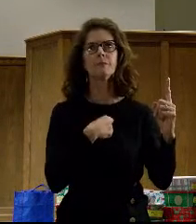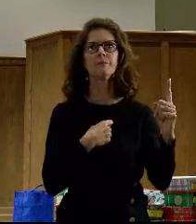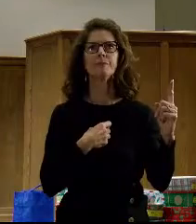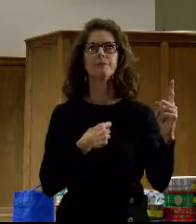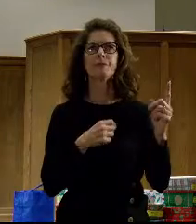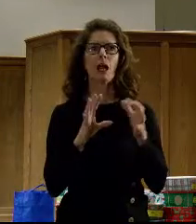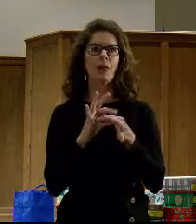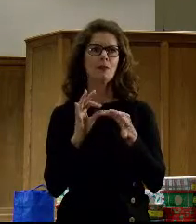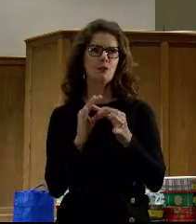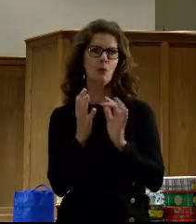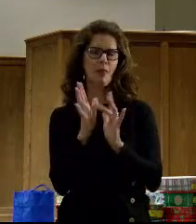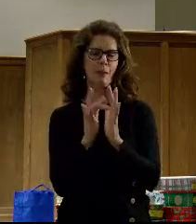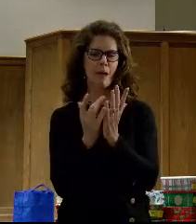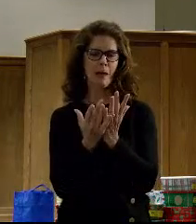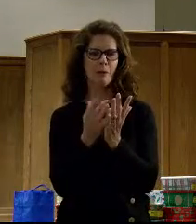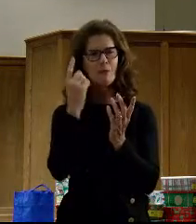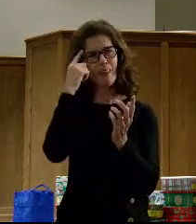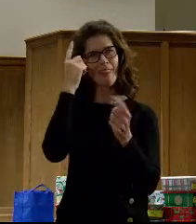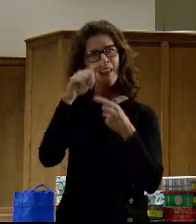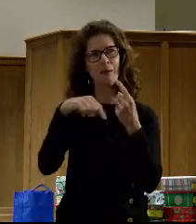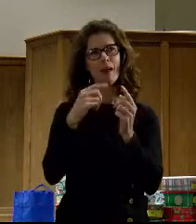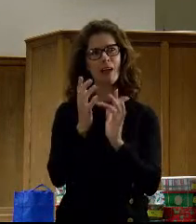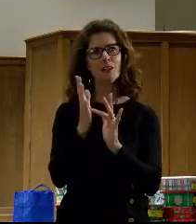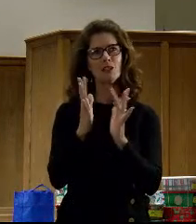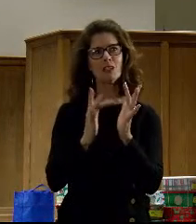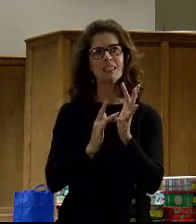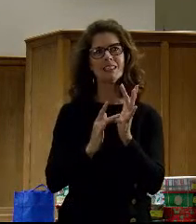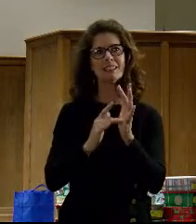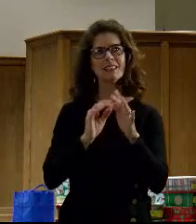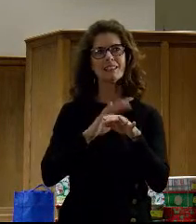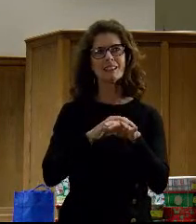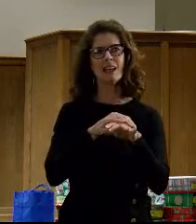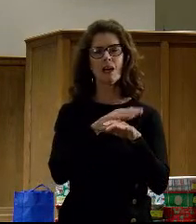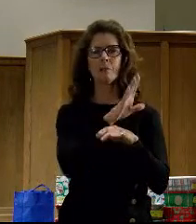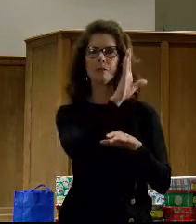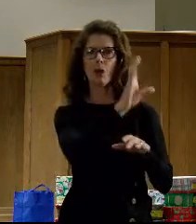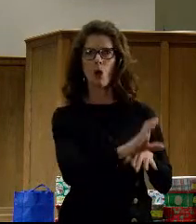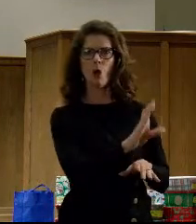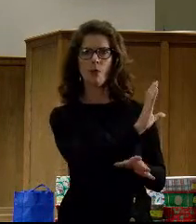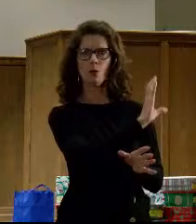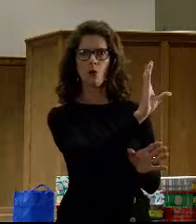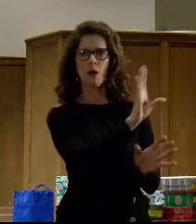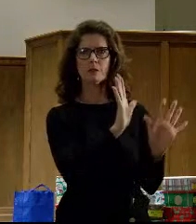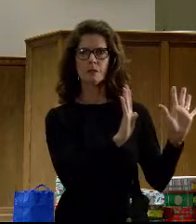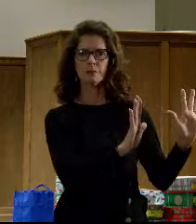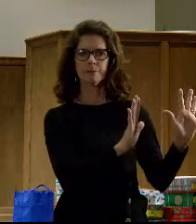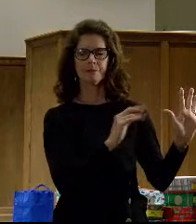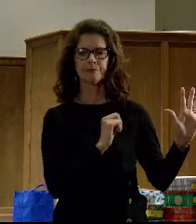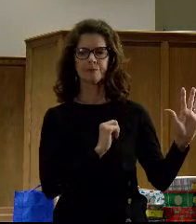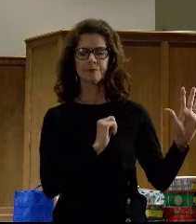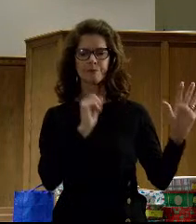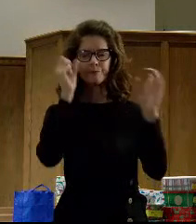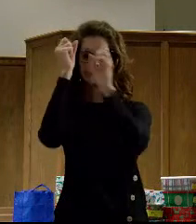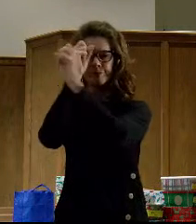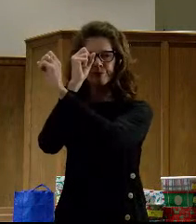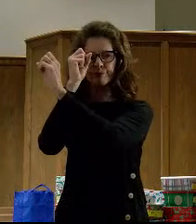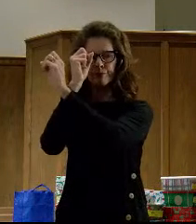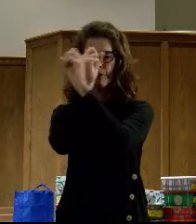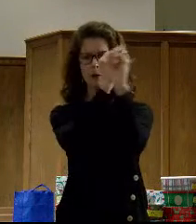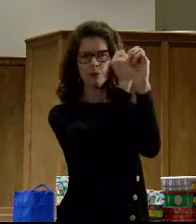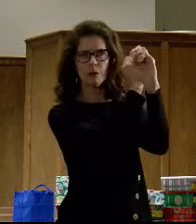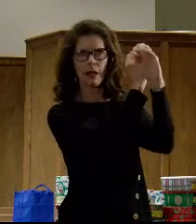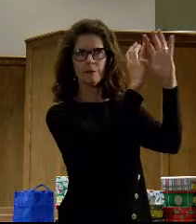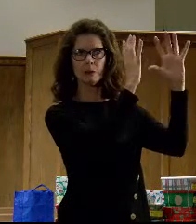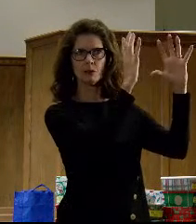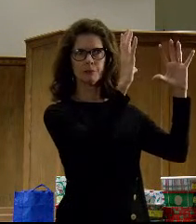about Jesus on the cross. And in your mind's eye, I just want you to imagine he's hanging